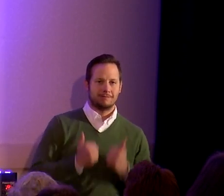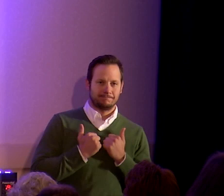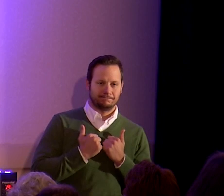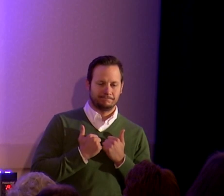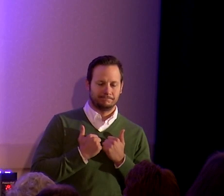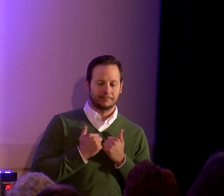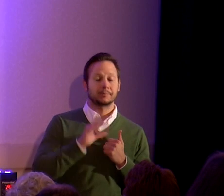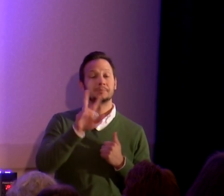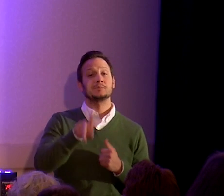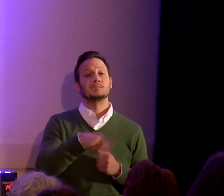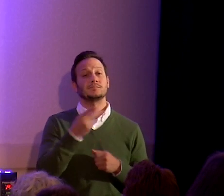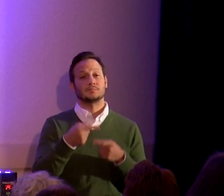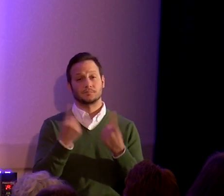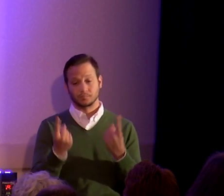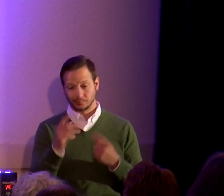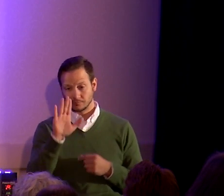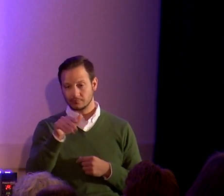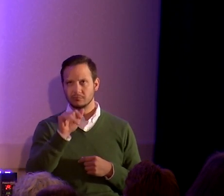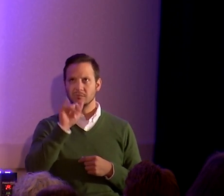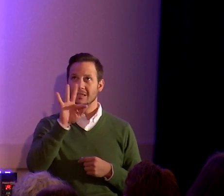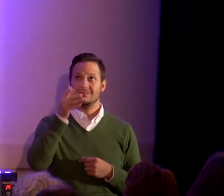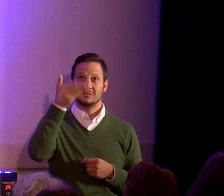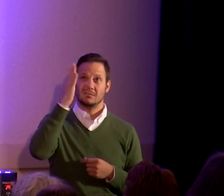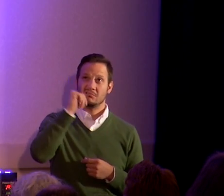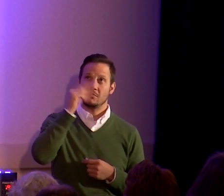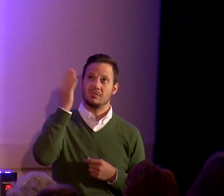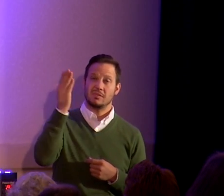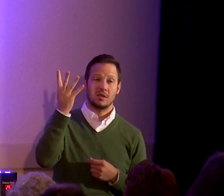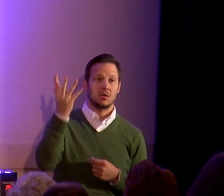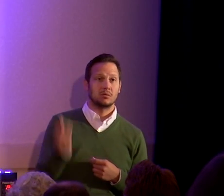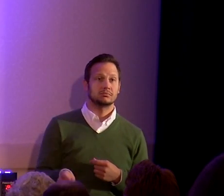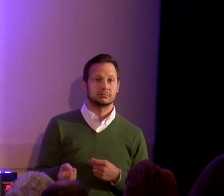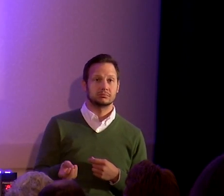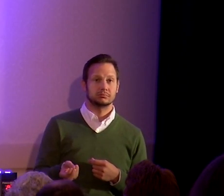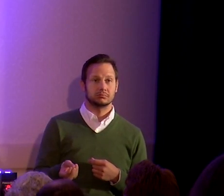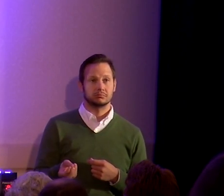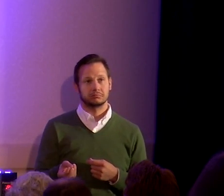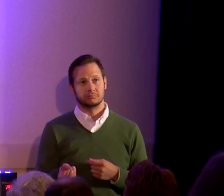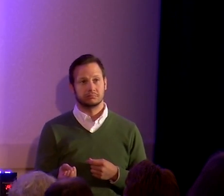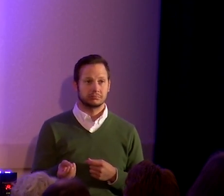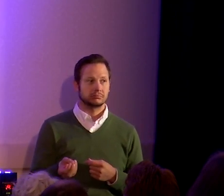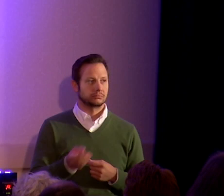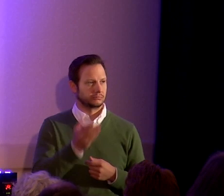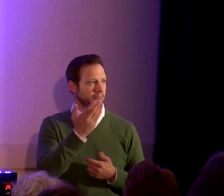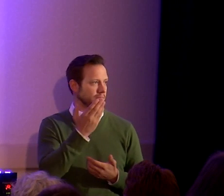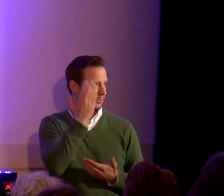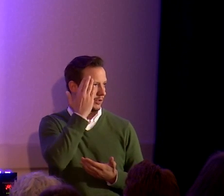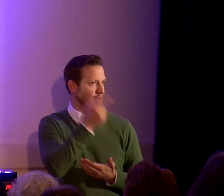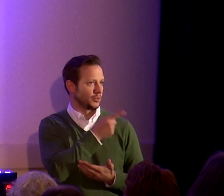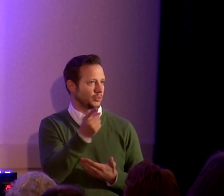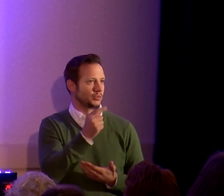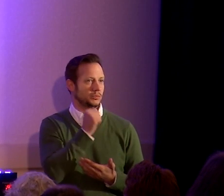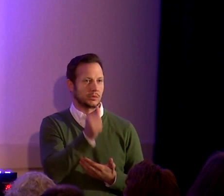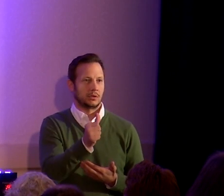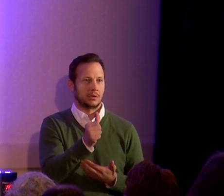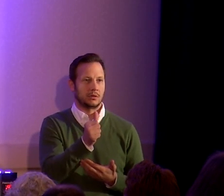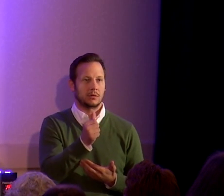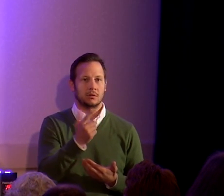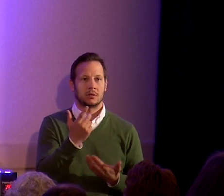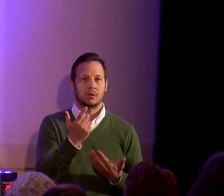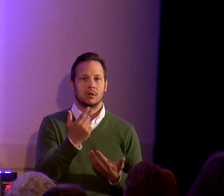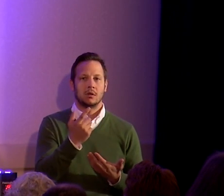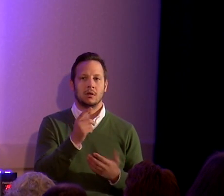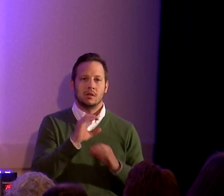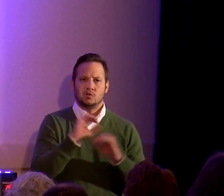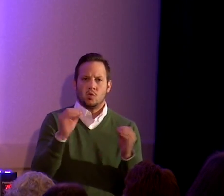flip side, if there isn't a God, and there, frankly, I know a lot of people will disagree, there is no proof that says there